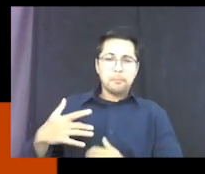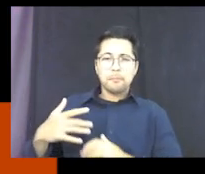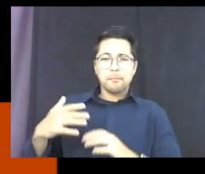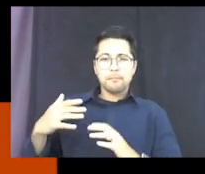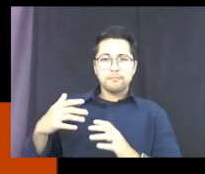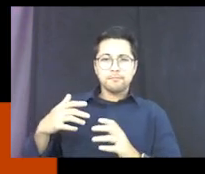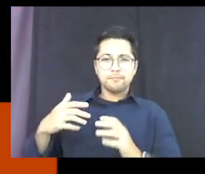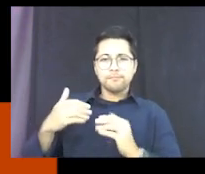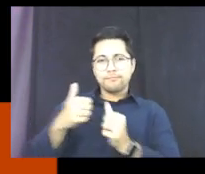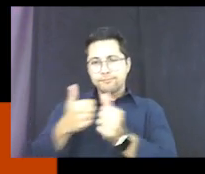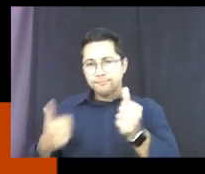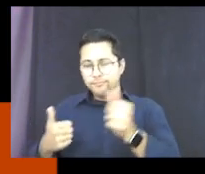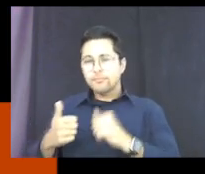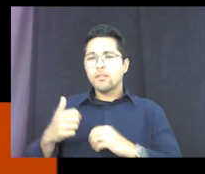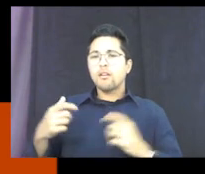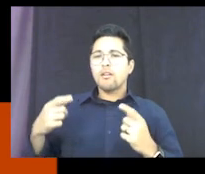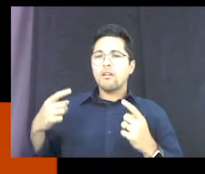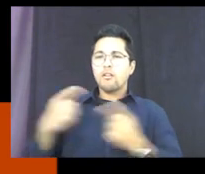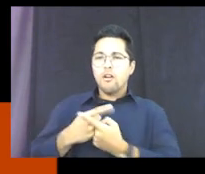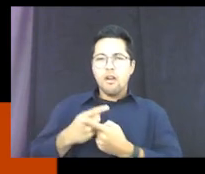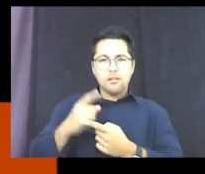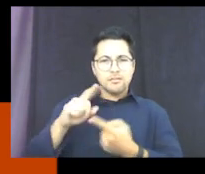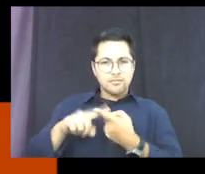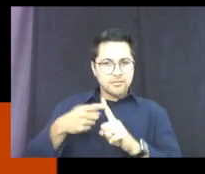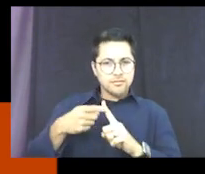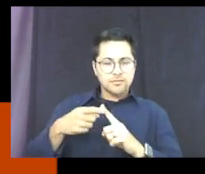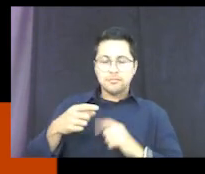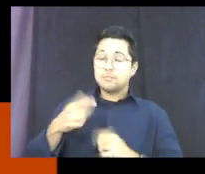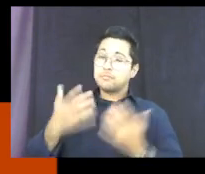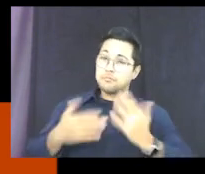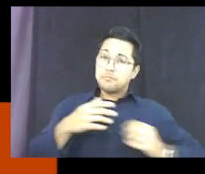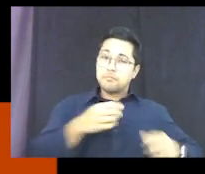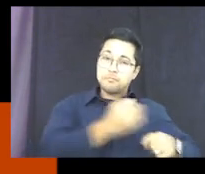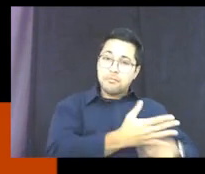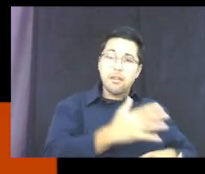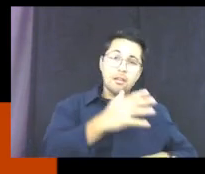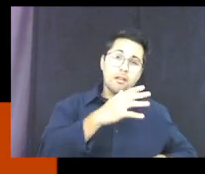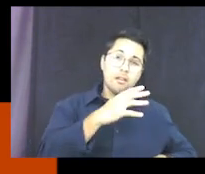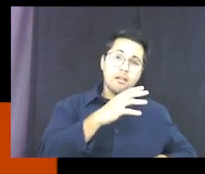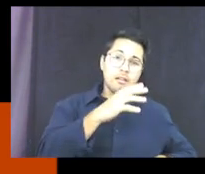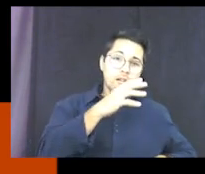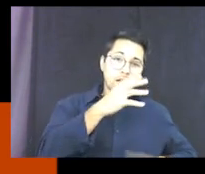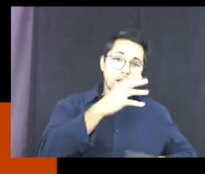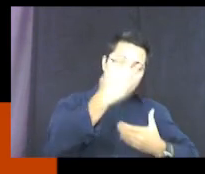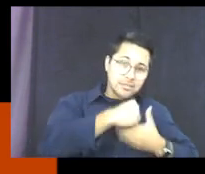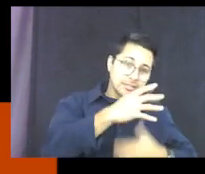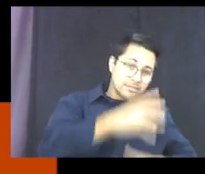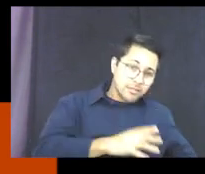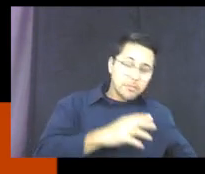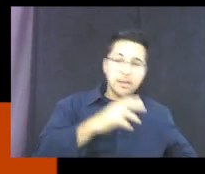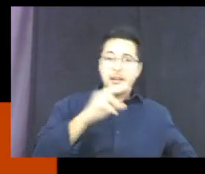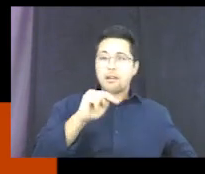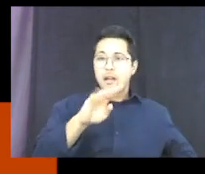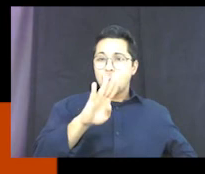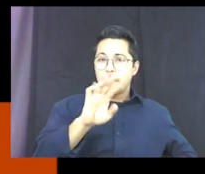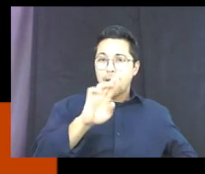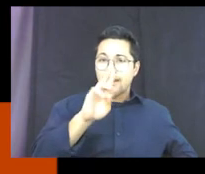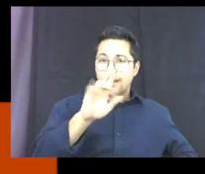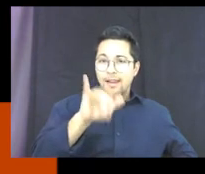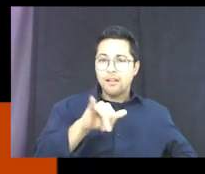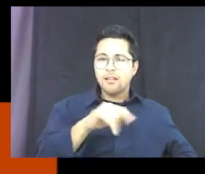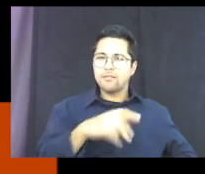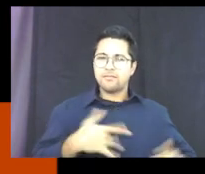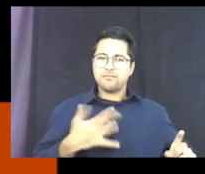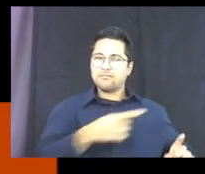cross-gender friendships, which may make autistic females and non-binary autistic individuals feel as if they can't